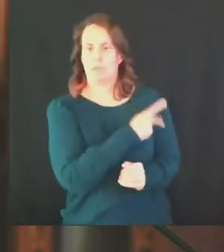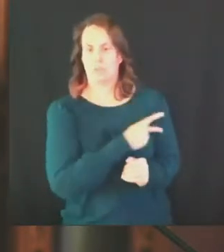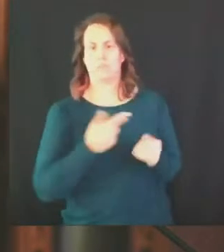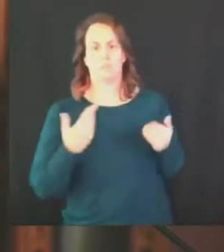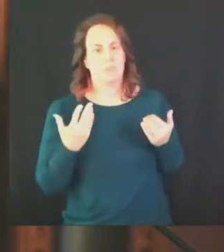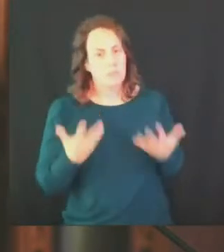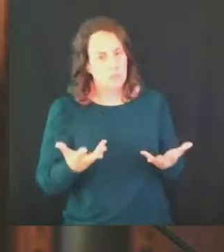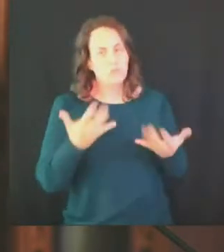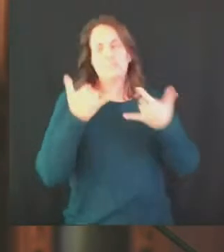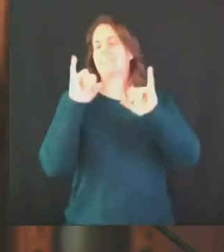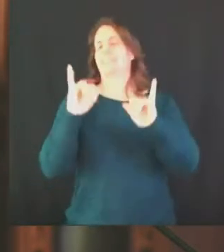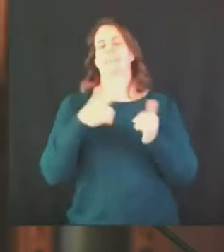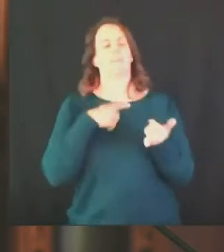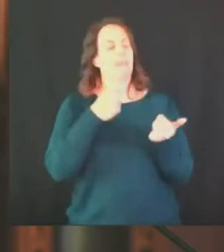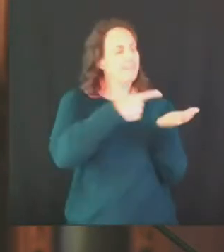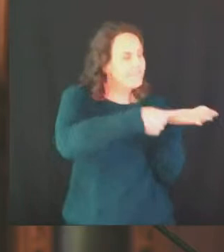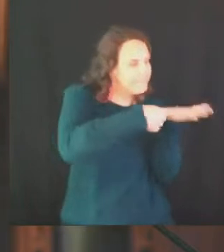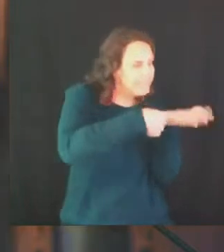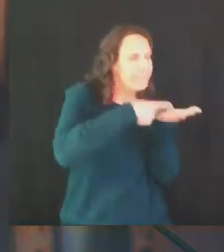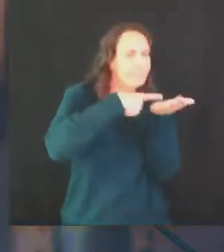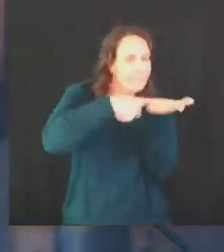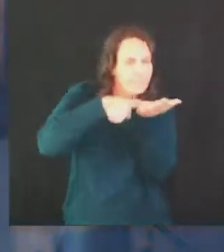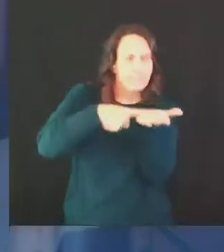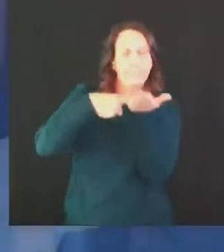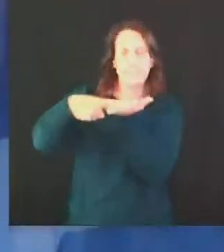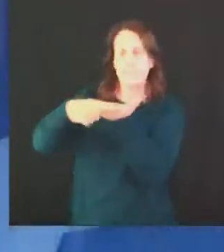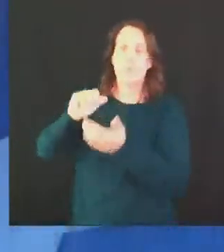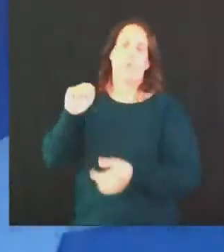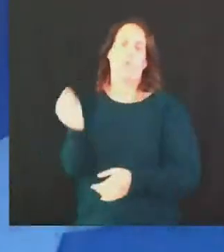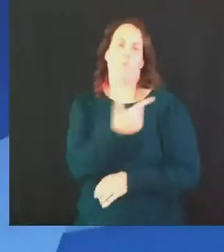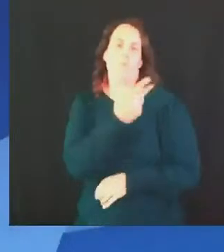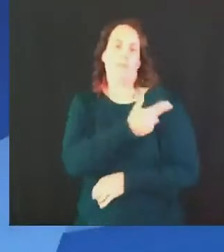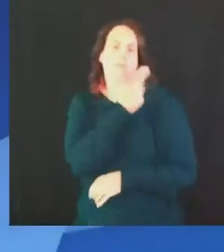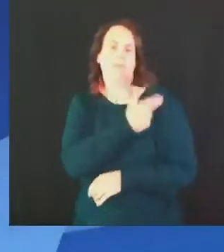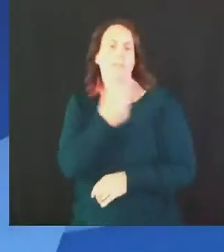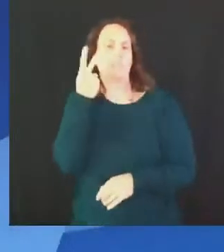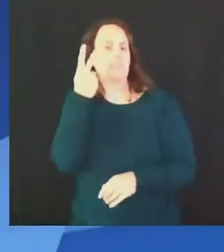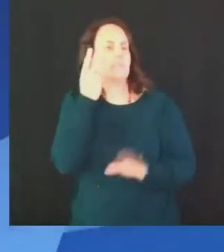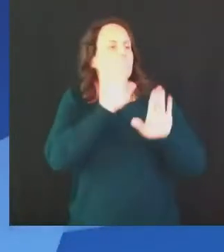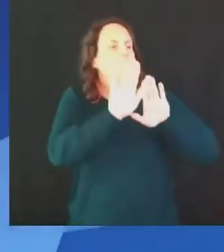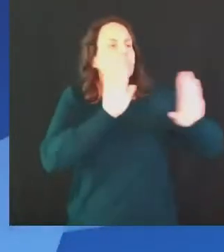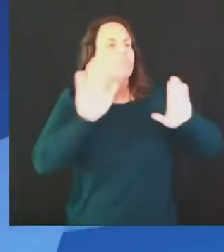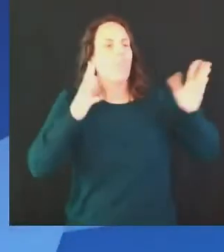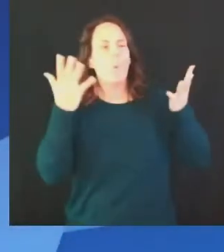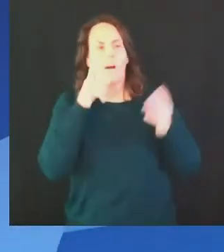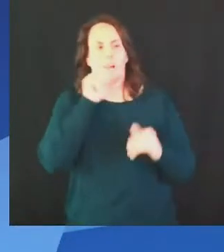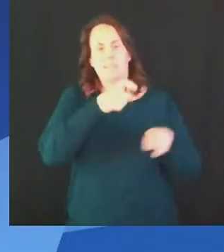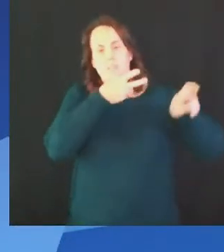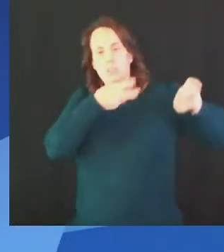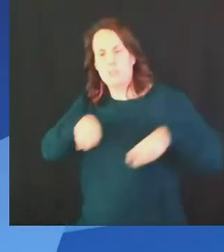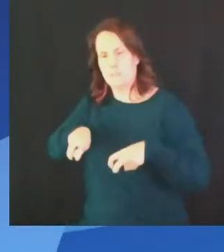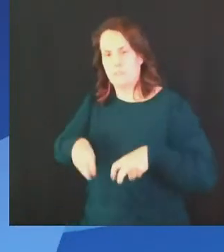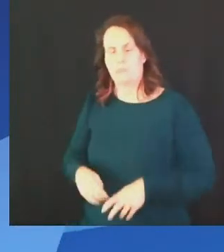one. Thank you, Mark. Now to John Stufflett from NBC 15 in Madison.